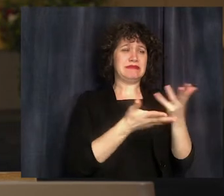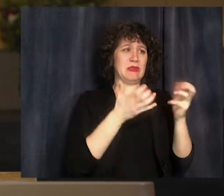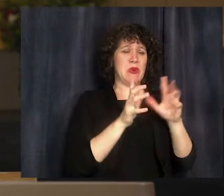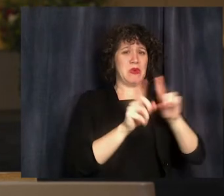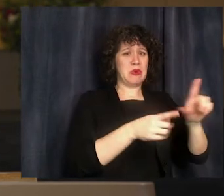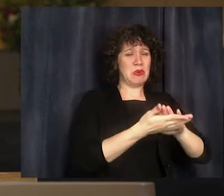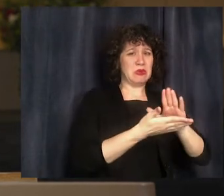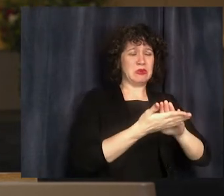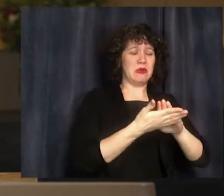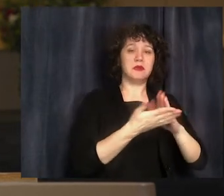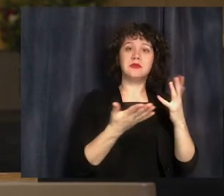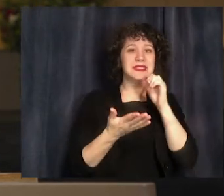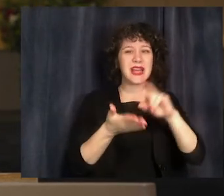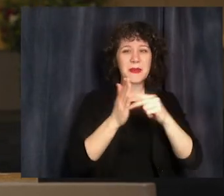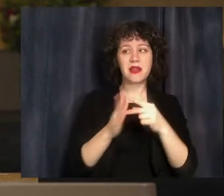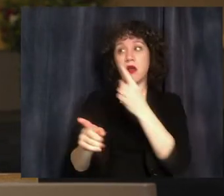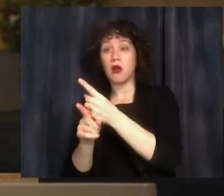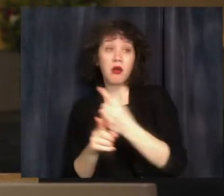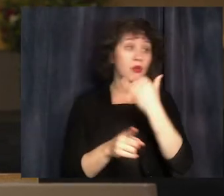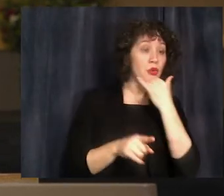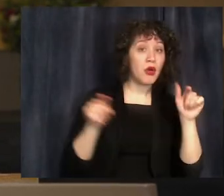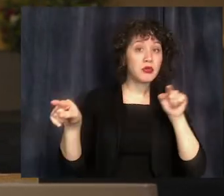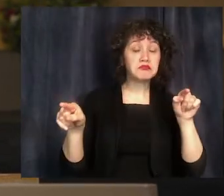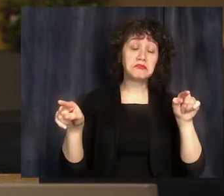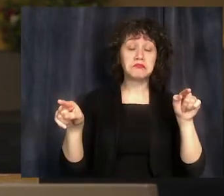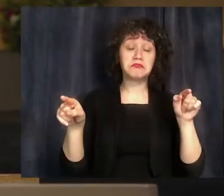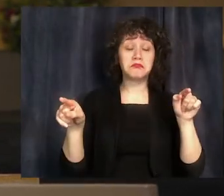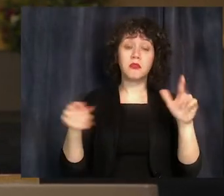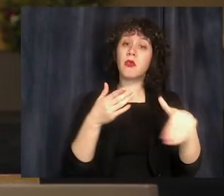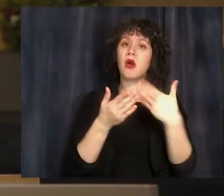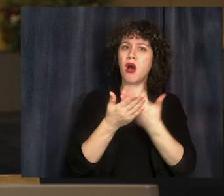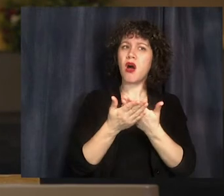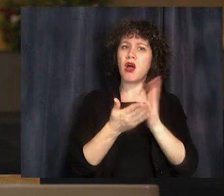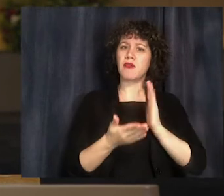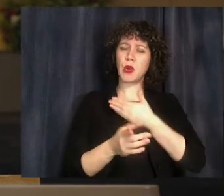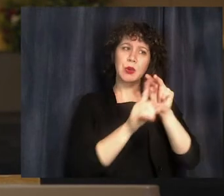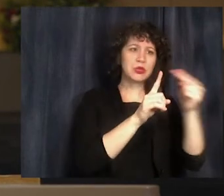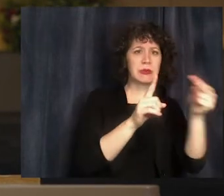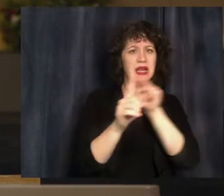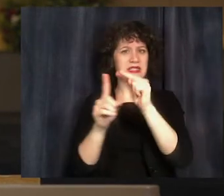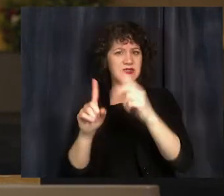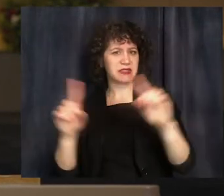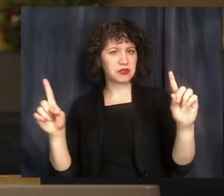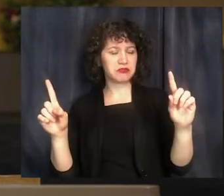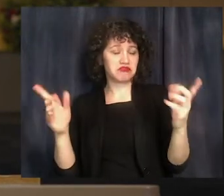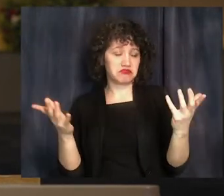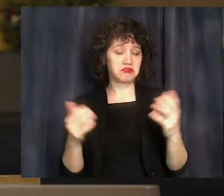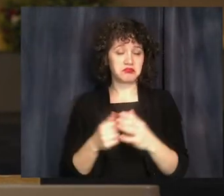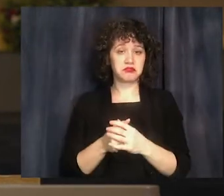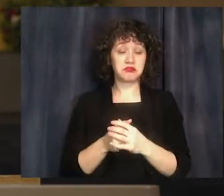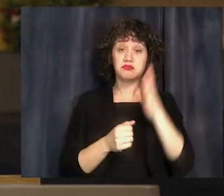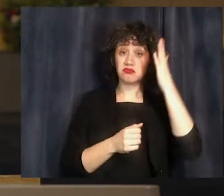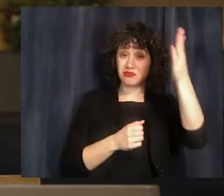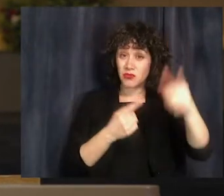thought of it. This does not mean that some of us were right or some of us were wrong. We all viewed this experience through different eyes. In the future, when